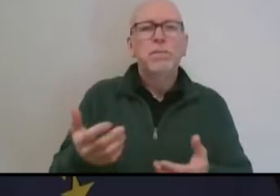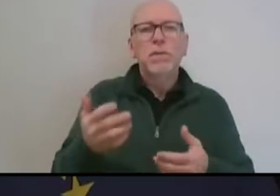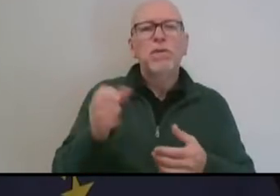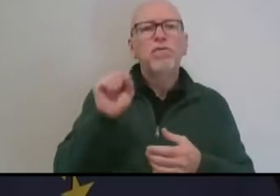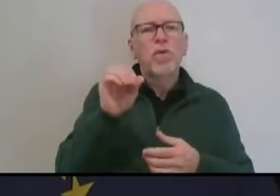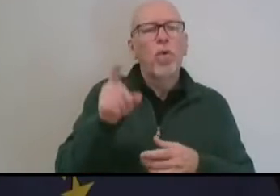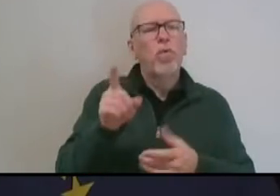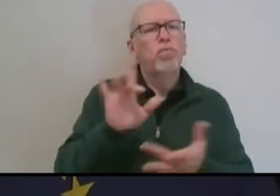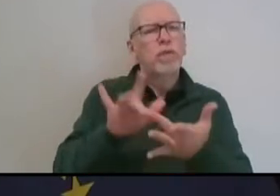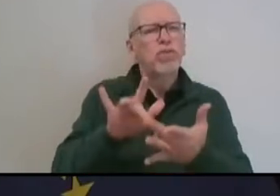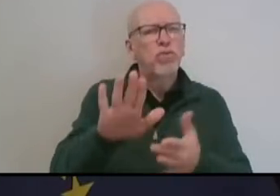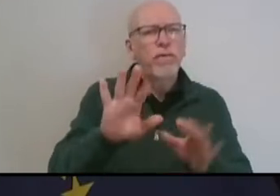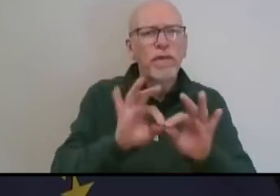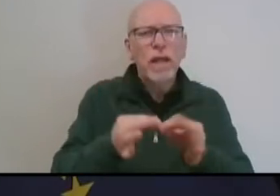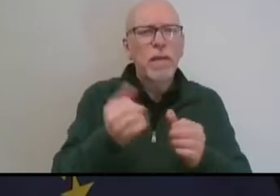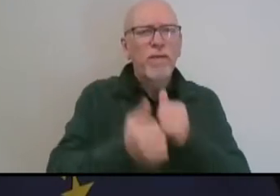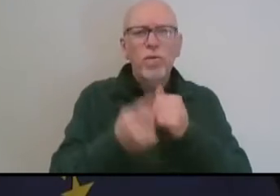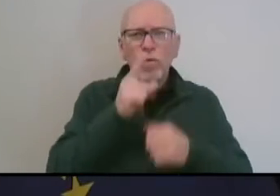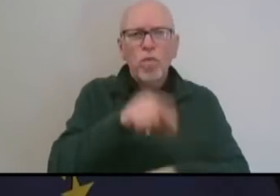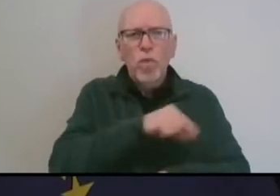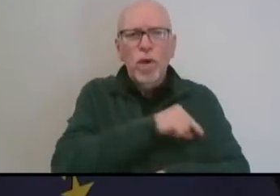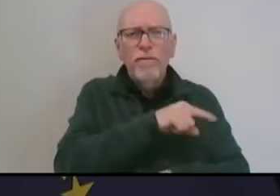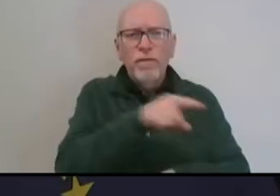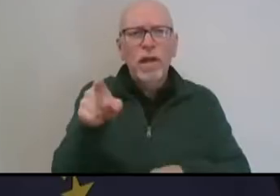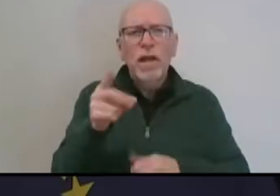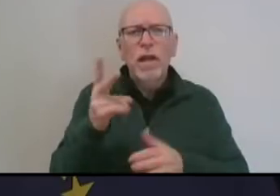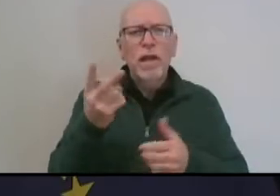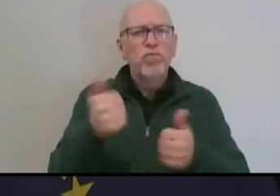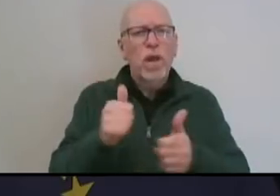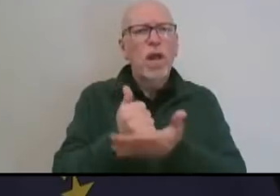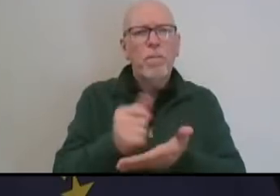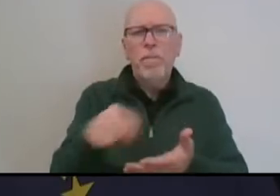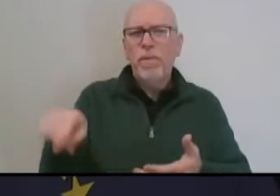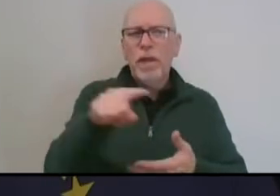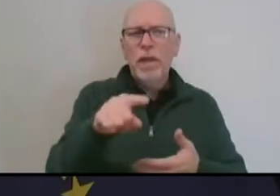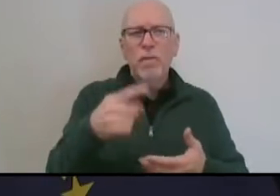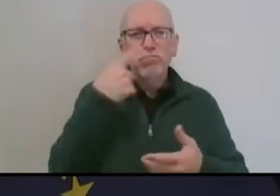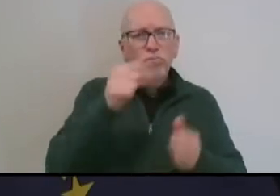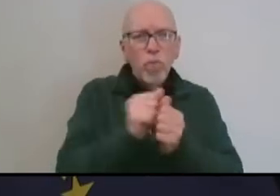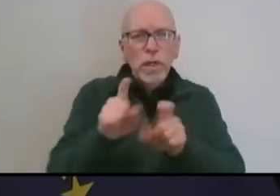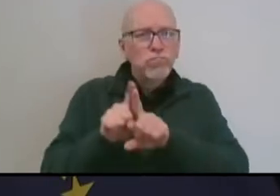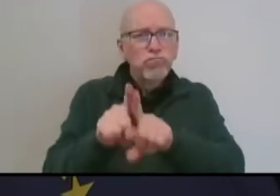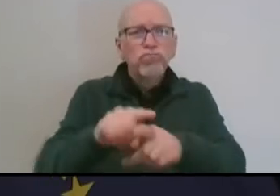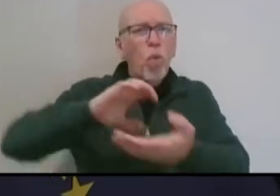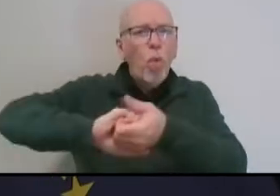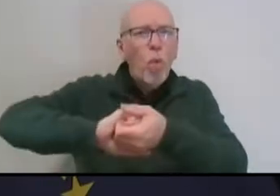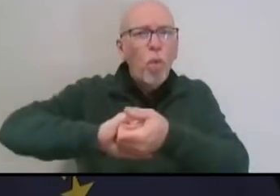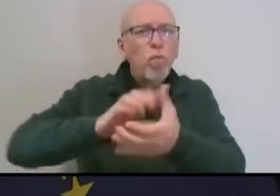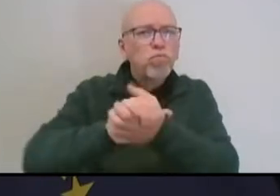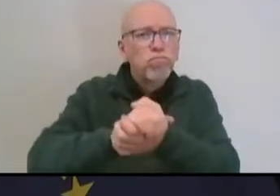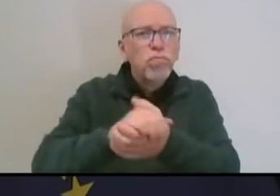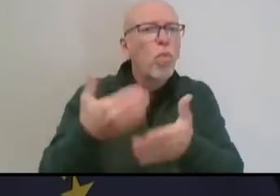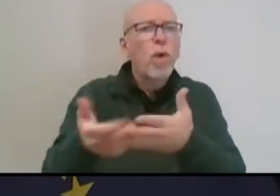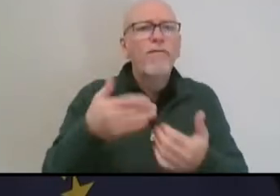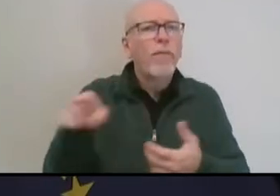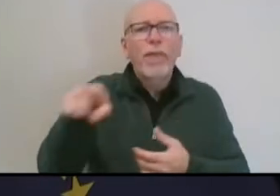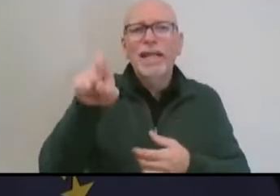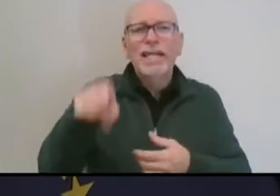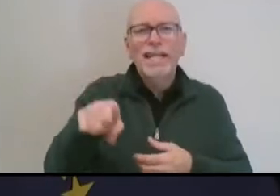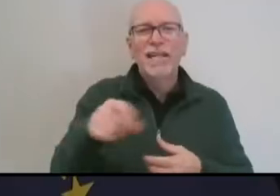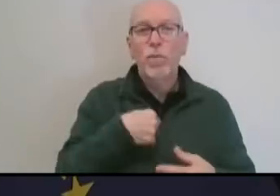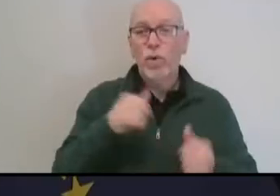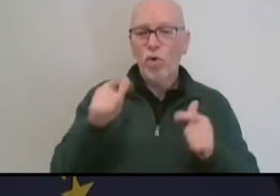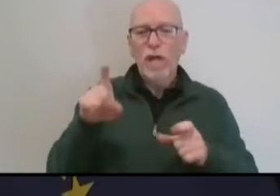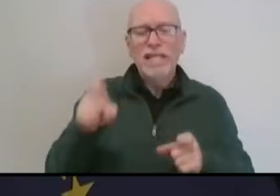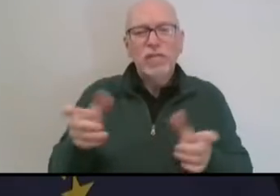your family, everyone who's eligible. What can I do to help? I'll go with you. I'll hold your hand, whatever it is that they need. We all need to